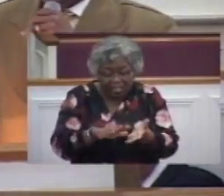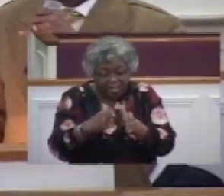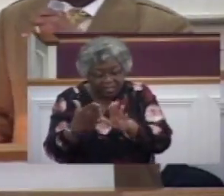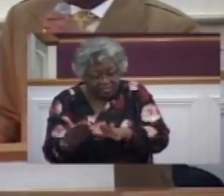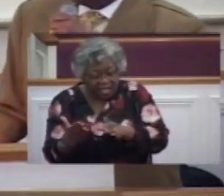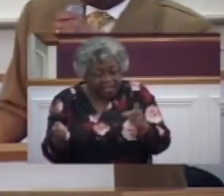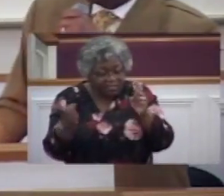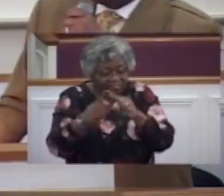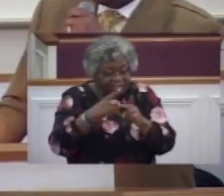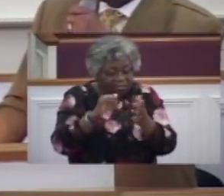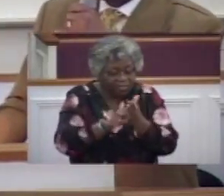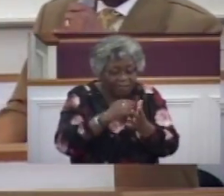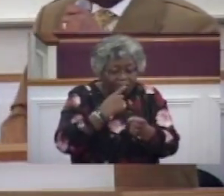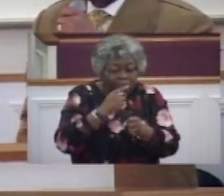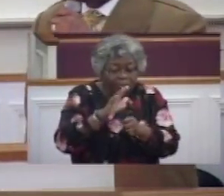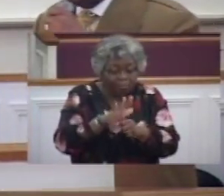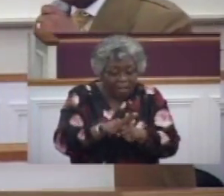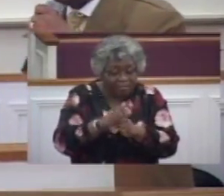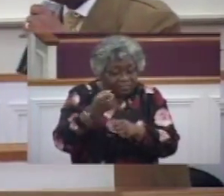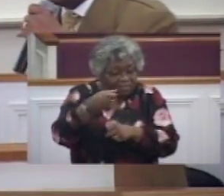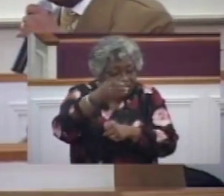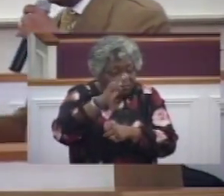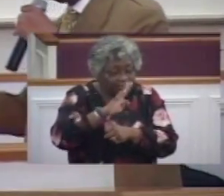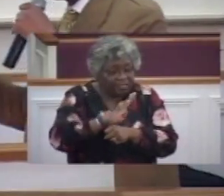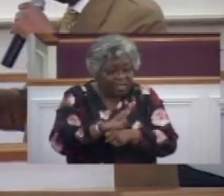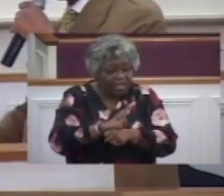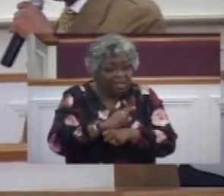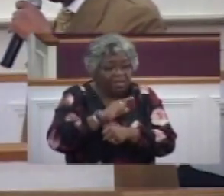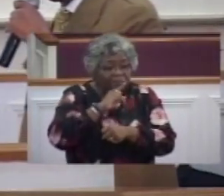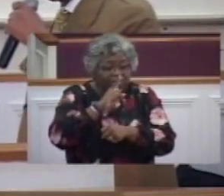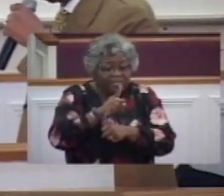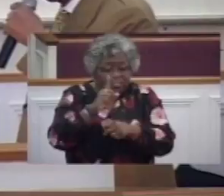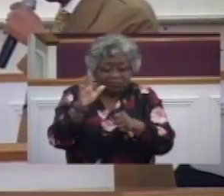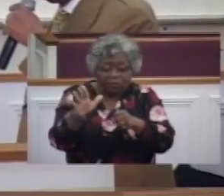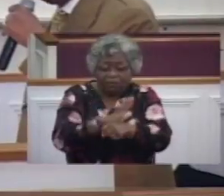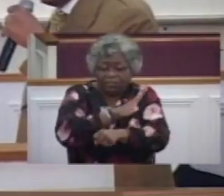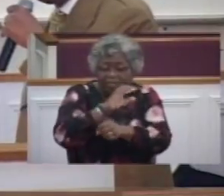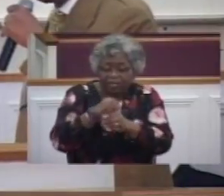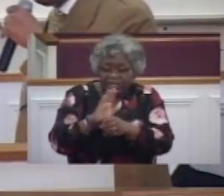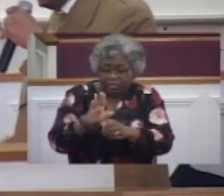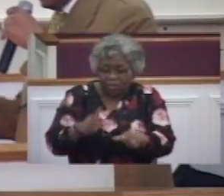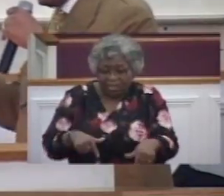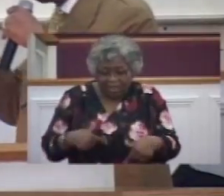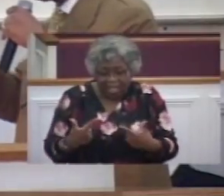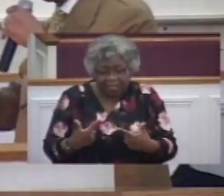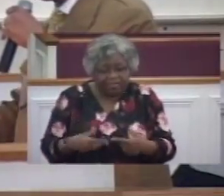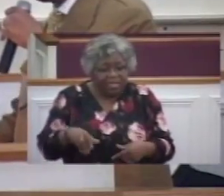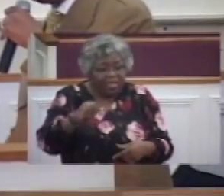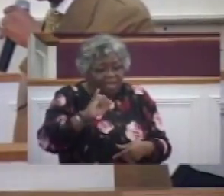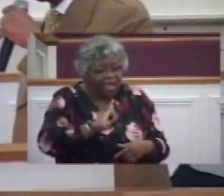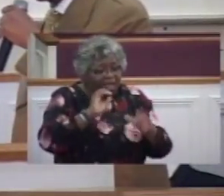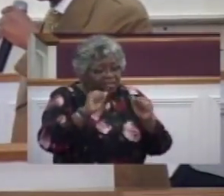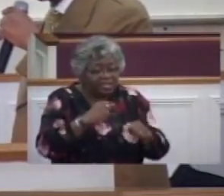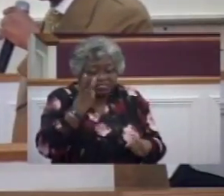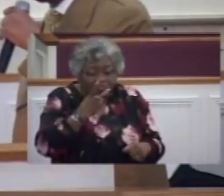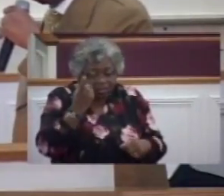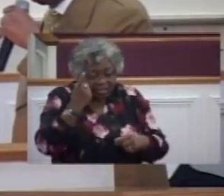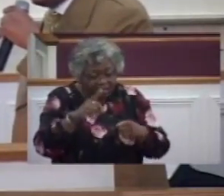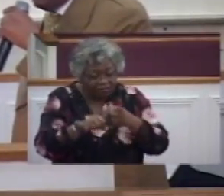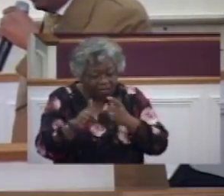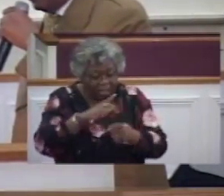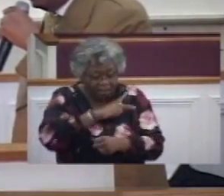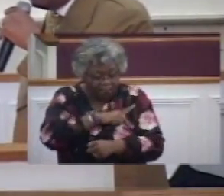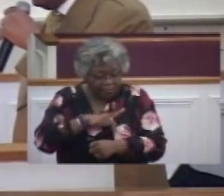die until the promise of God is fulfilled in your life. I can speak from